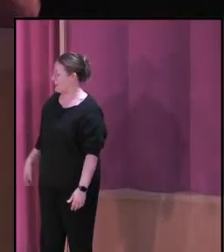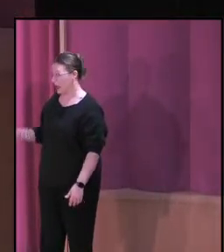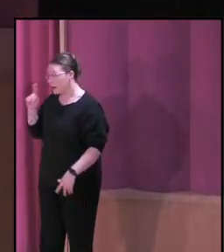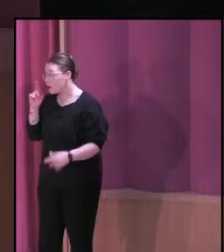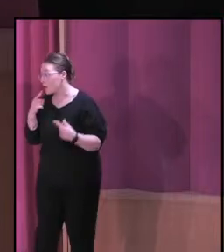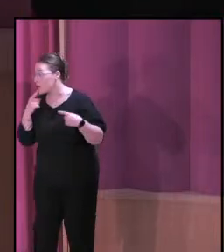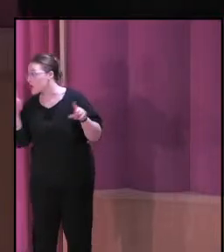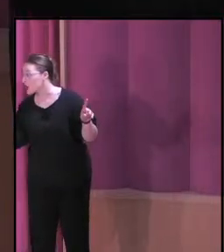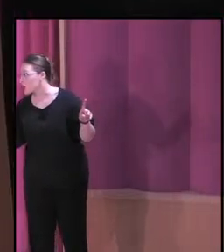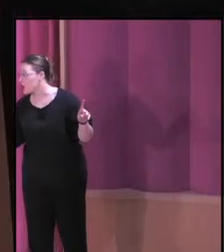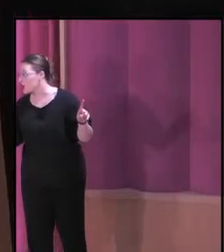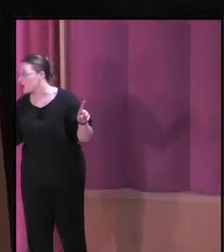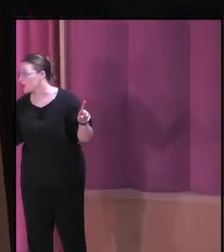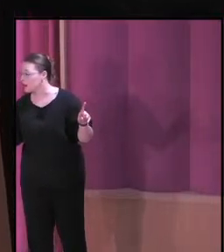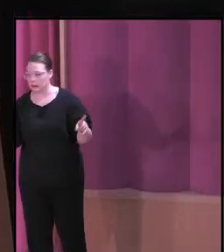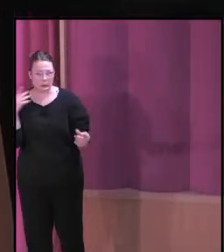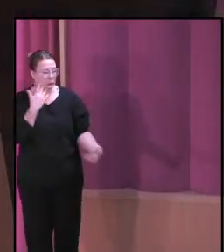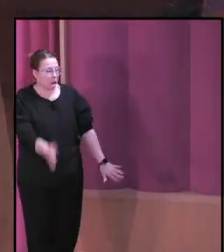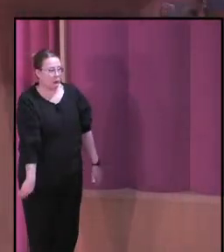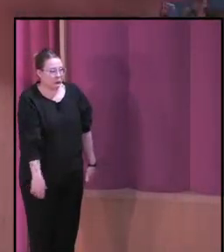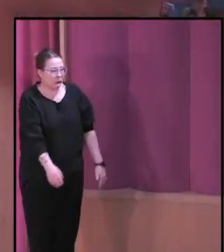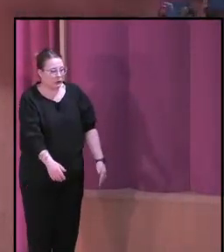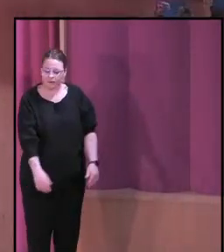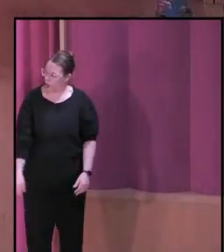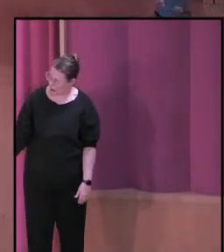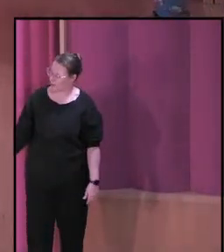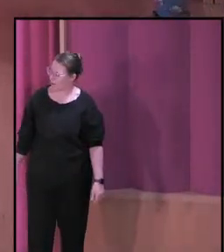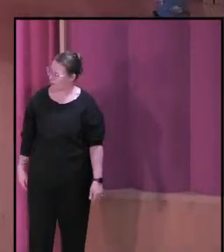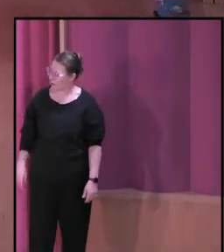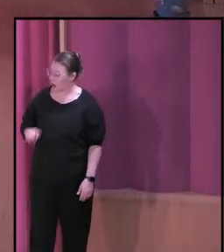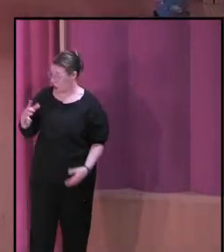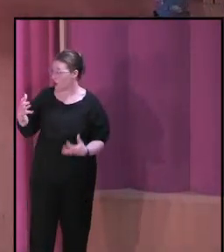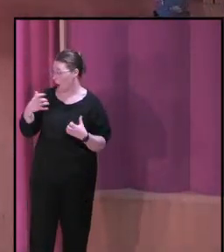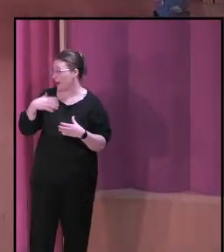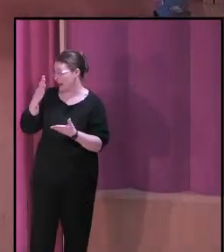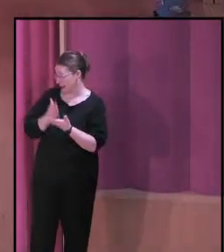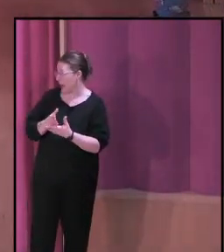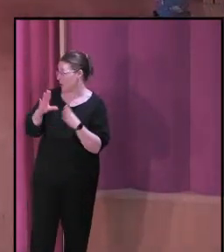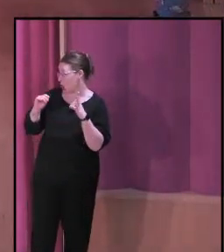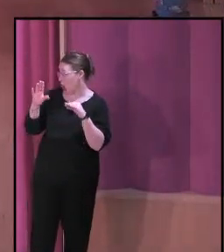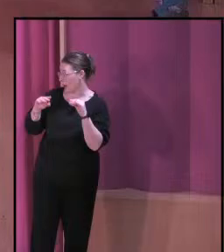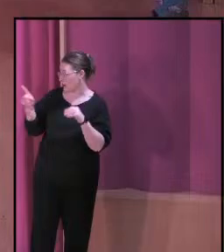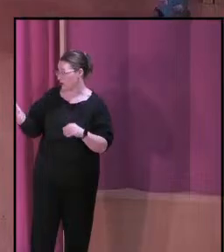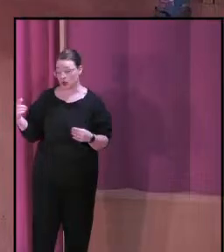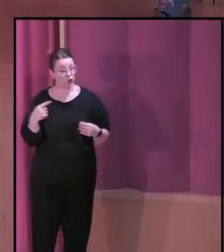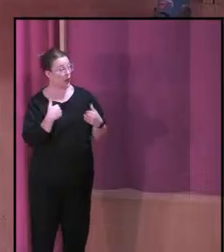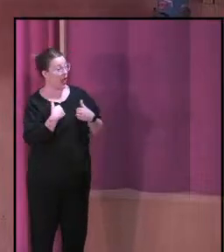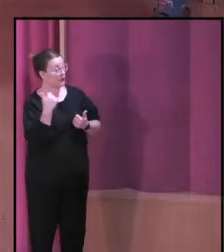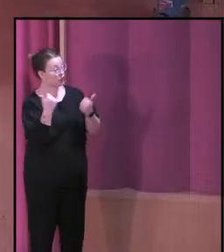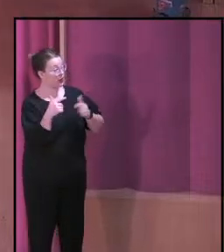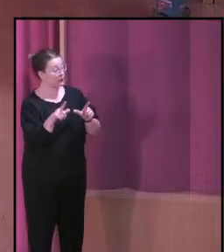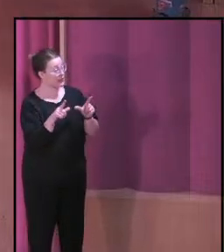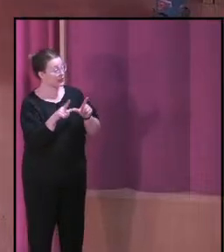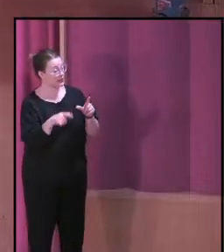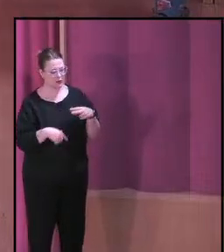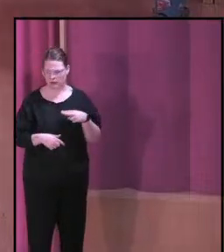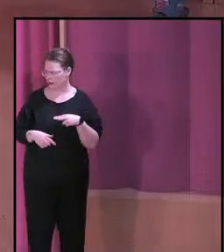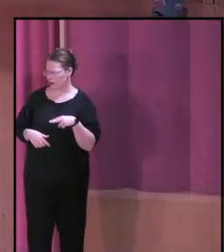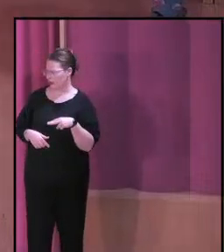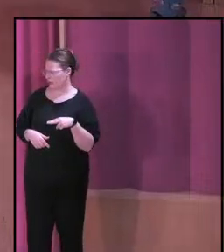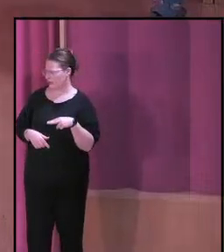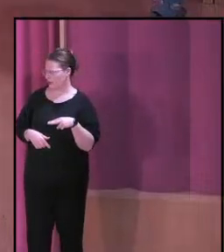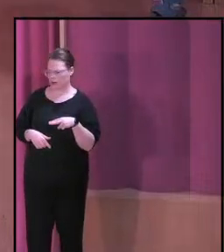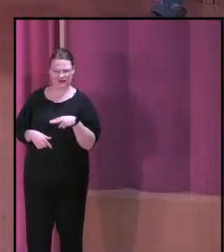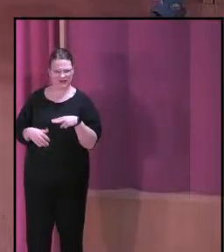Miko? I don't know. You don't know. You just want me to stop talking and do the trick. License? I'm getting ID'd by